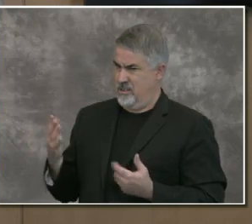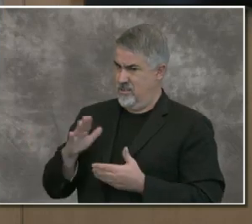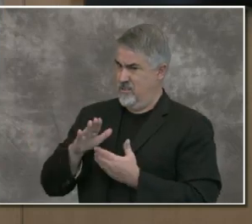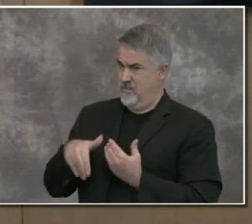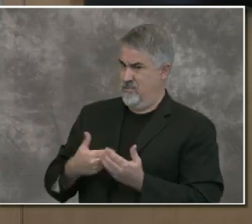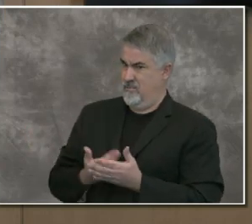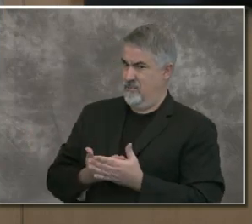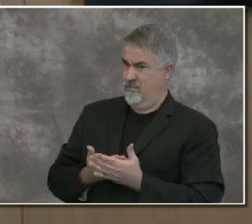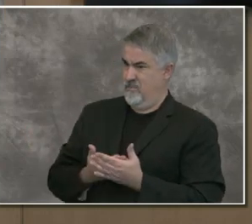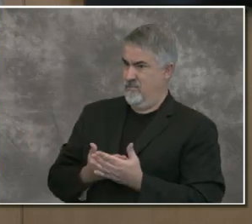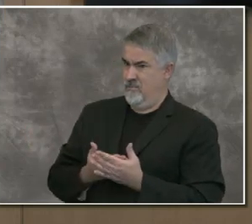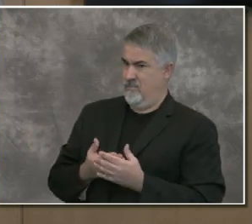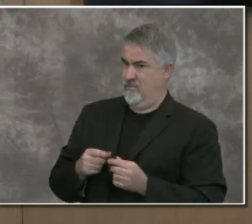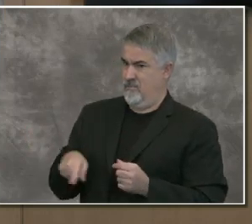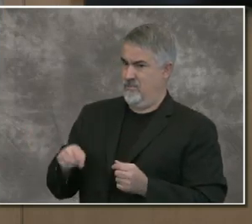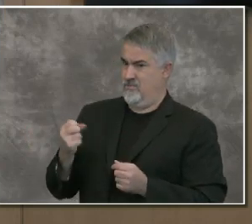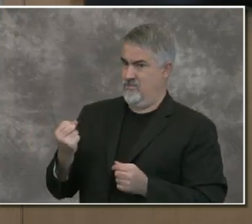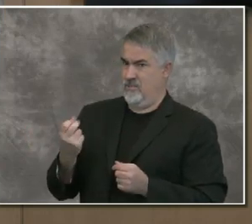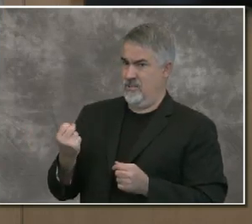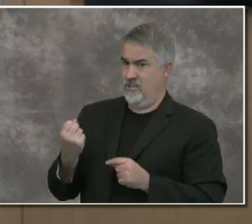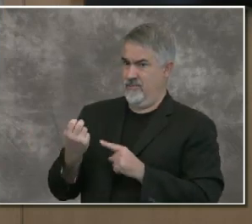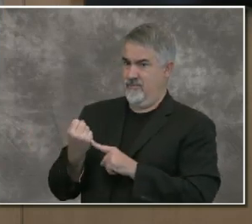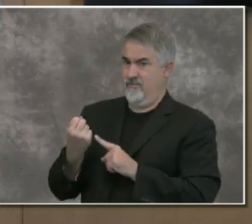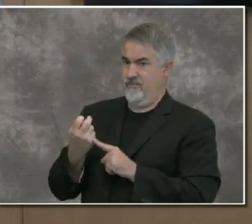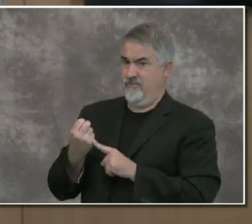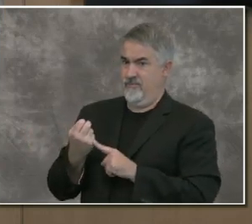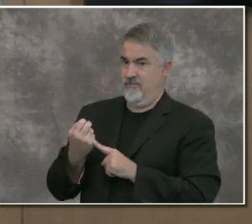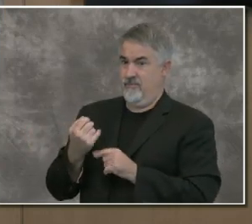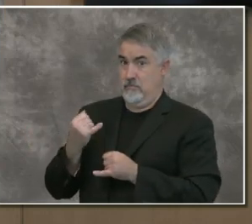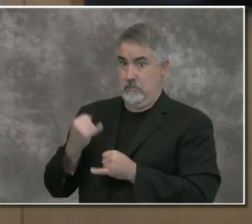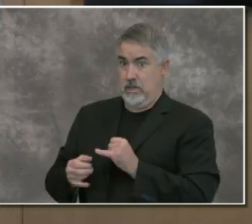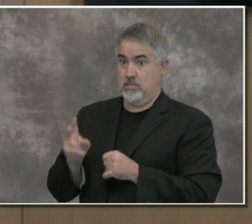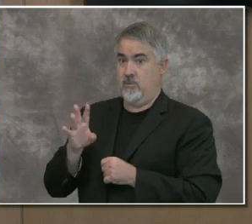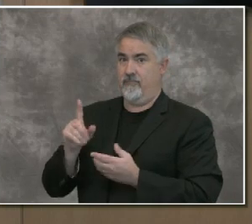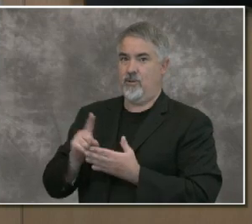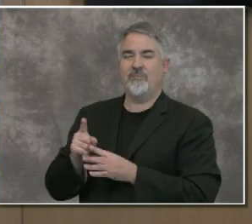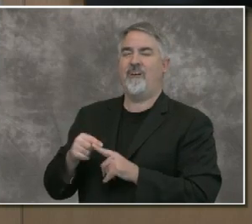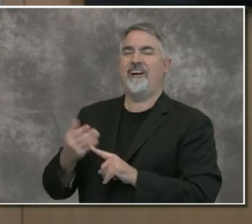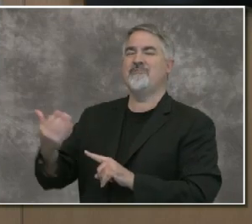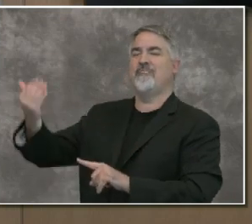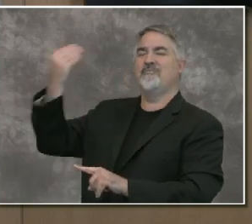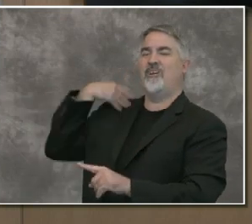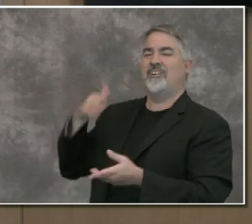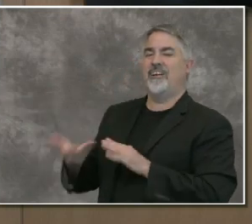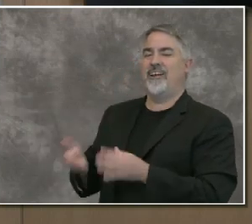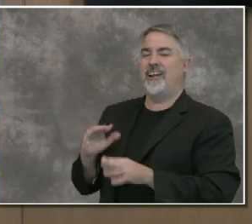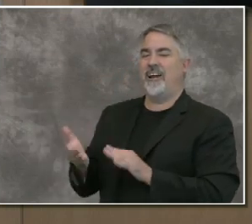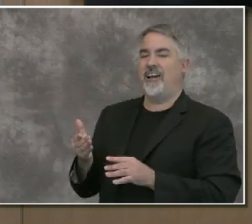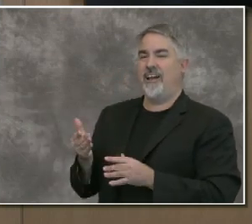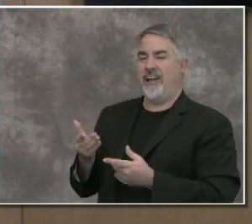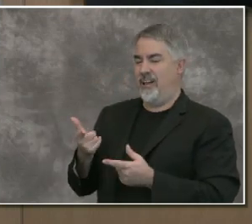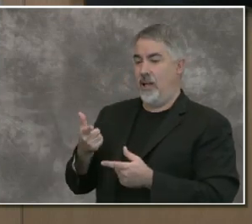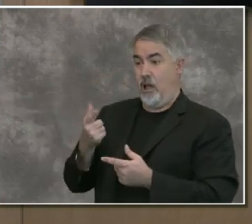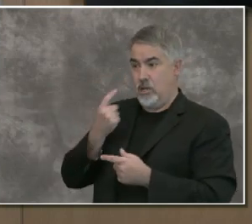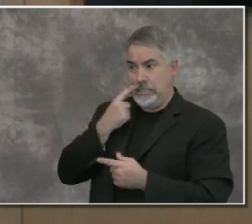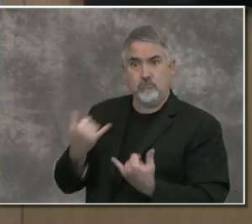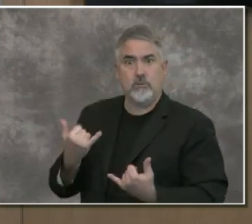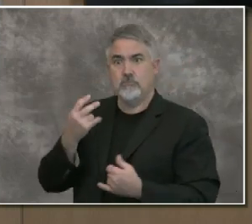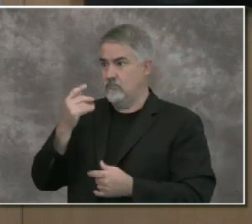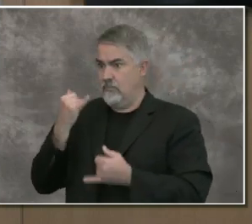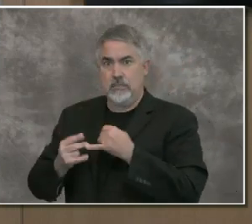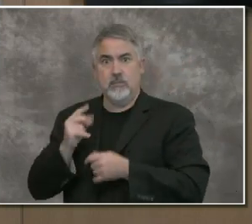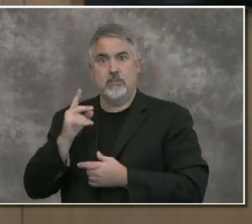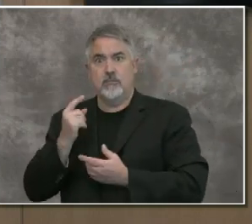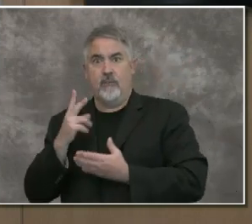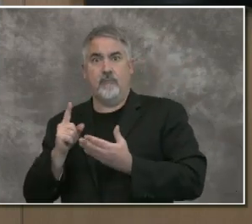deaths, did they happen in the last 24 hours, or are we just hearing about them because they were reported over the last few days